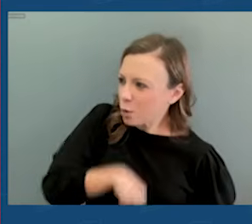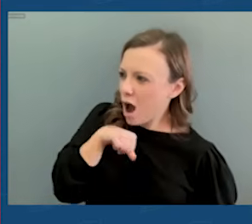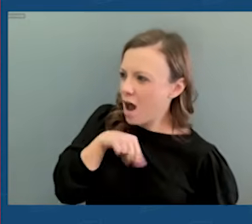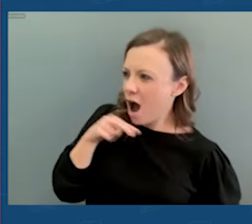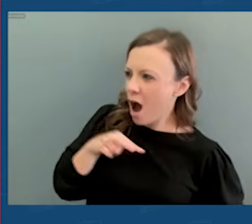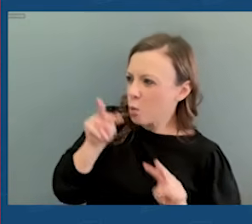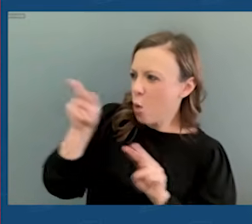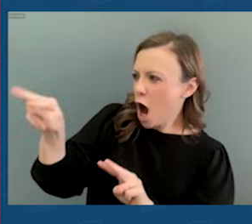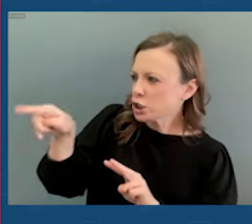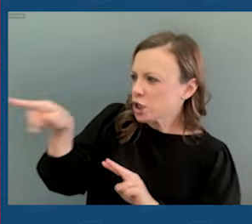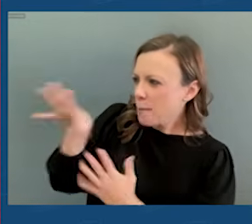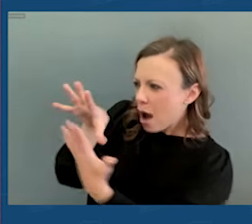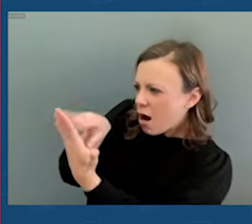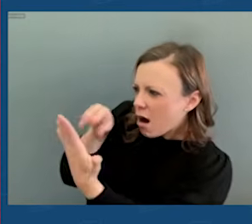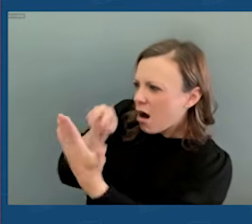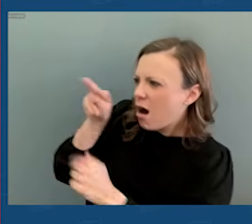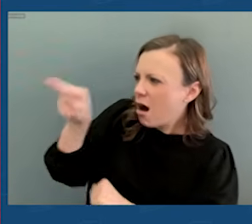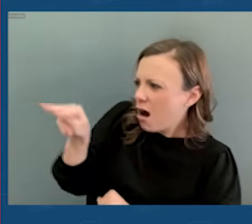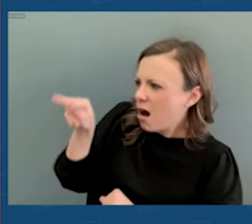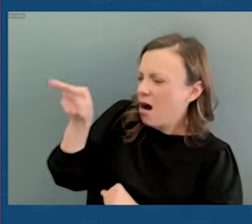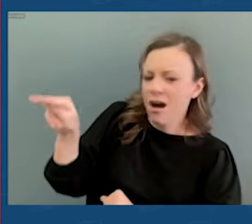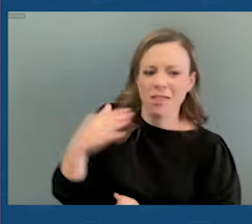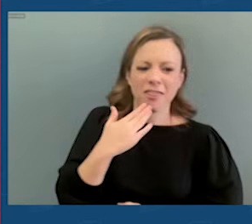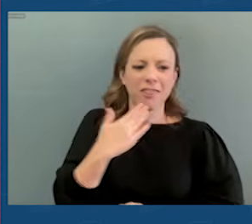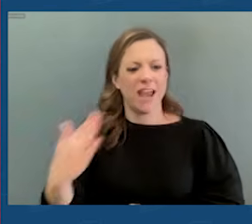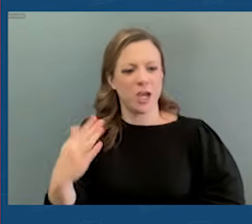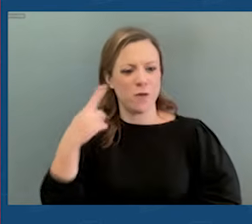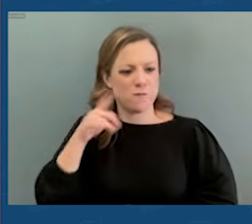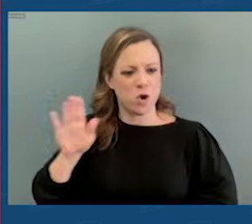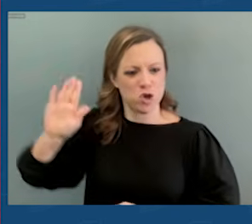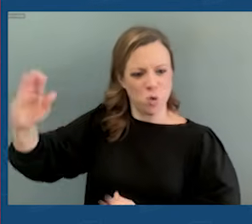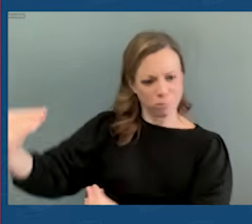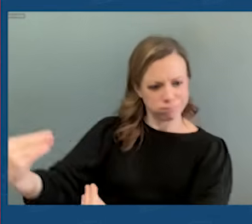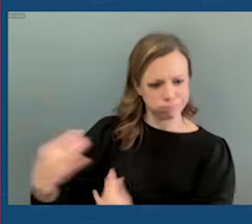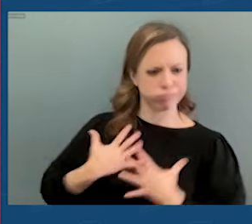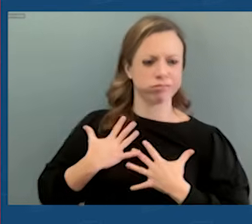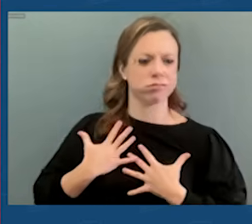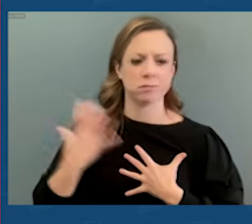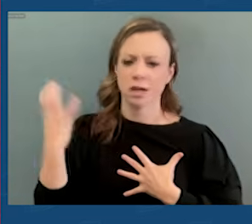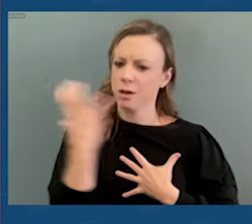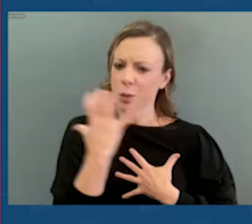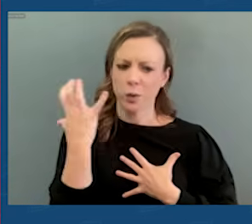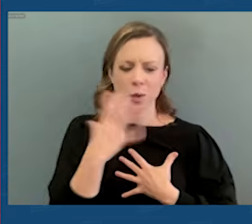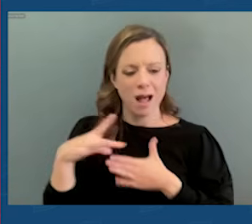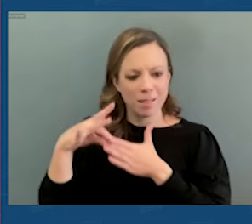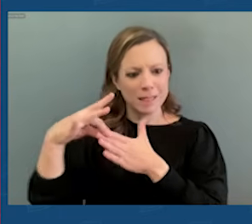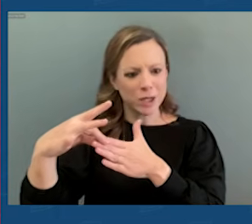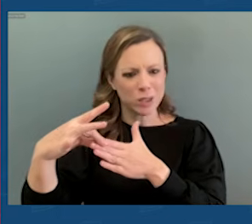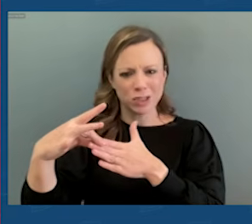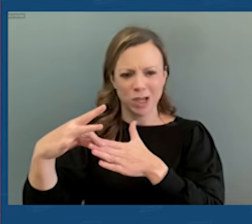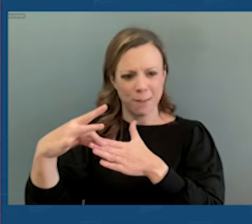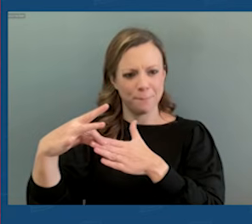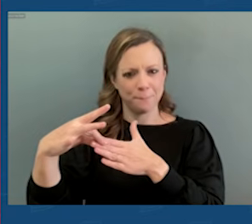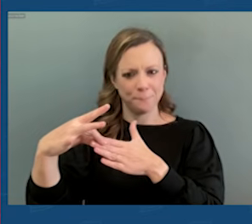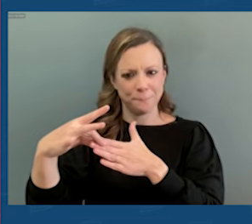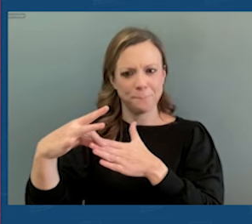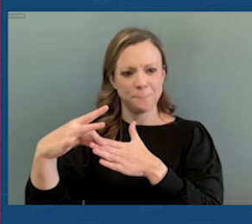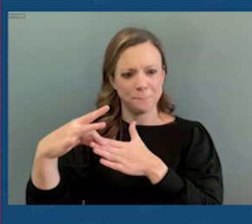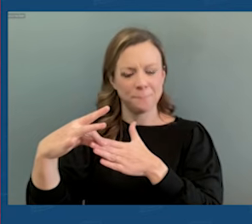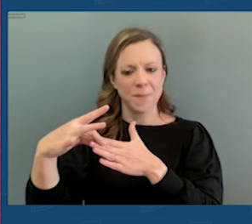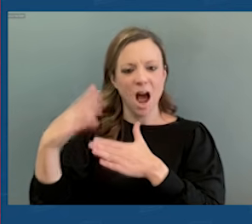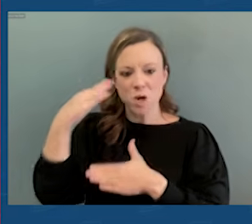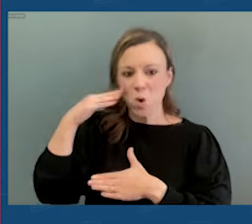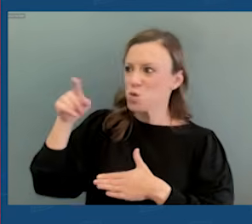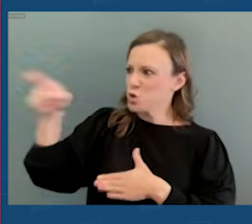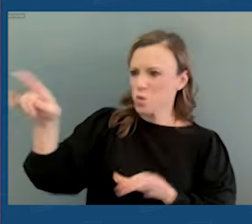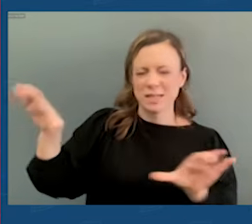up, politically. So, Rev, I just want to thank you for all the influence and just the leadership that, again, even when you took some very